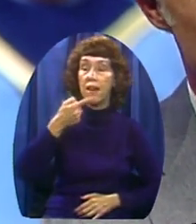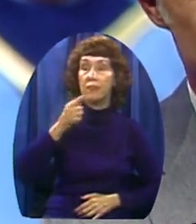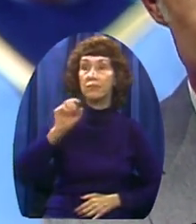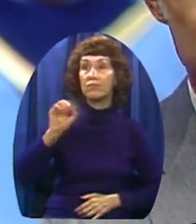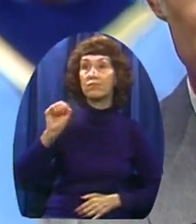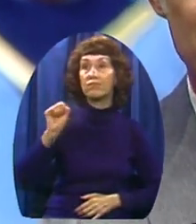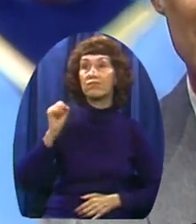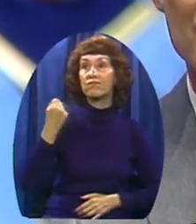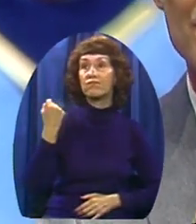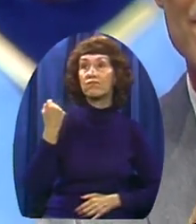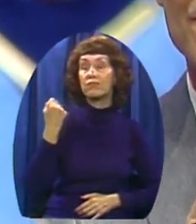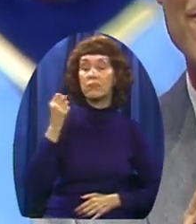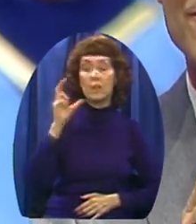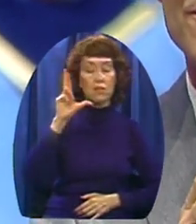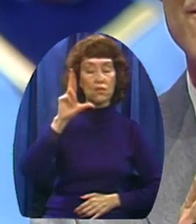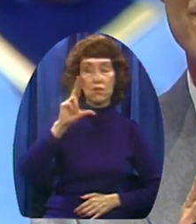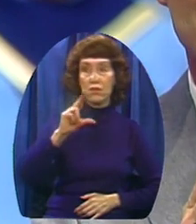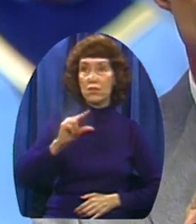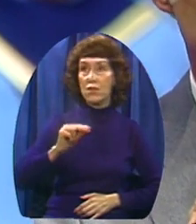No